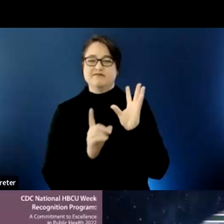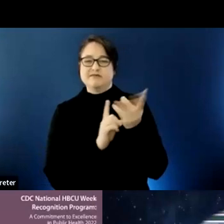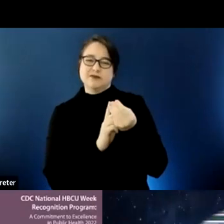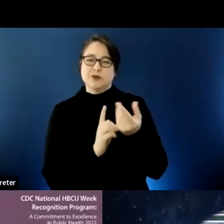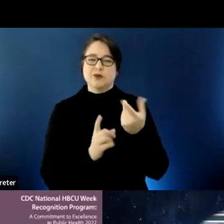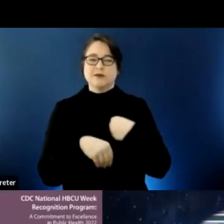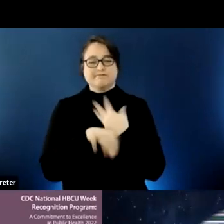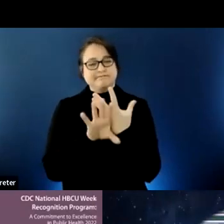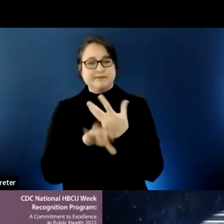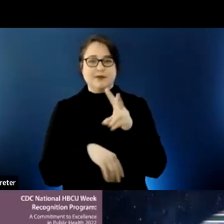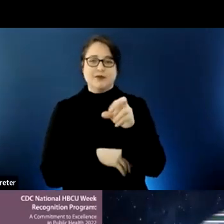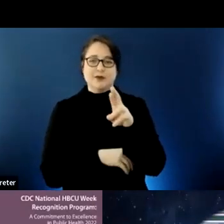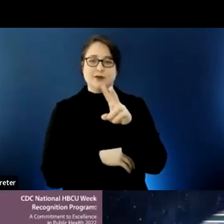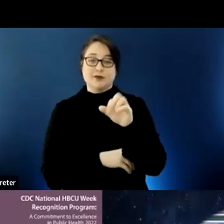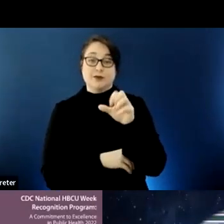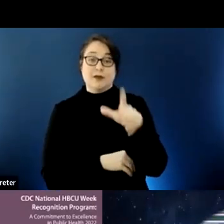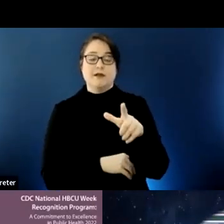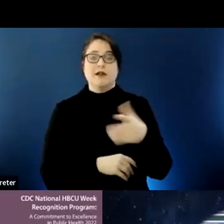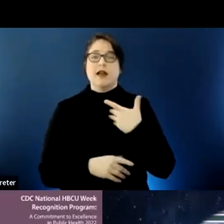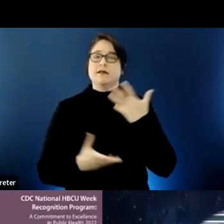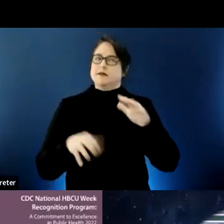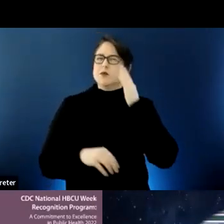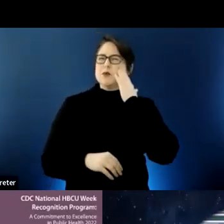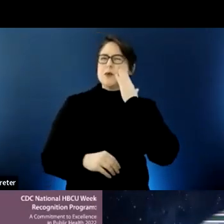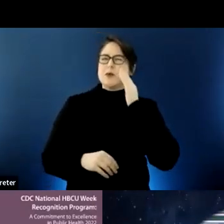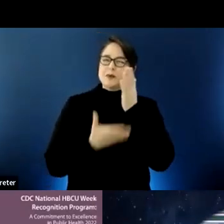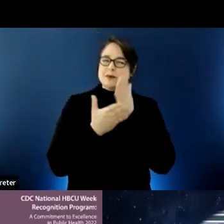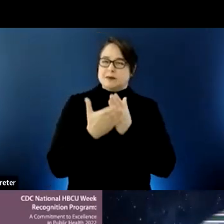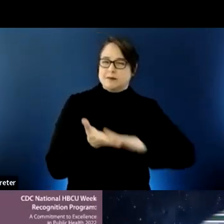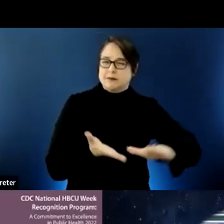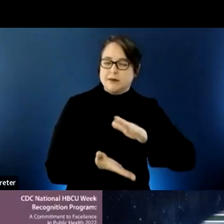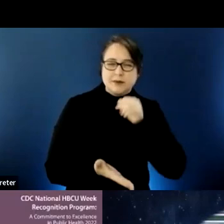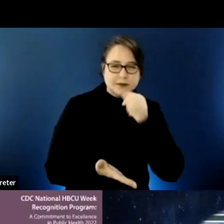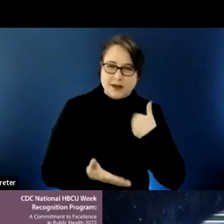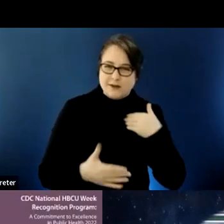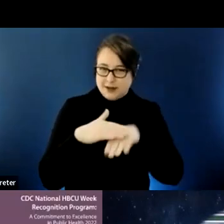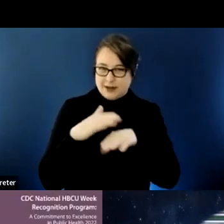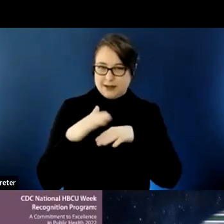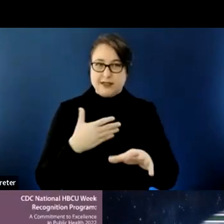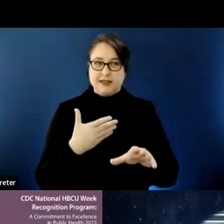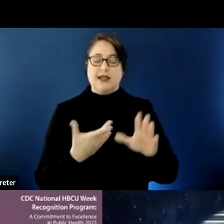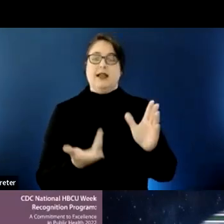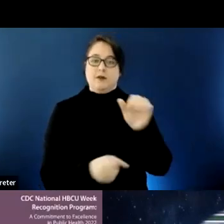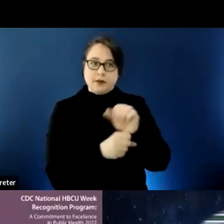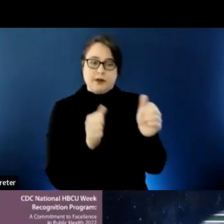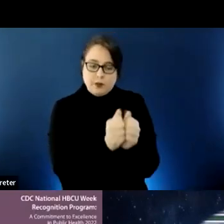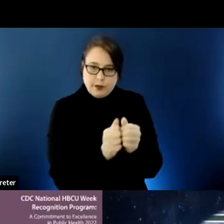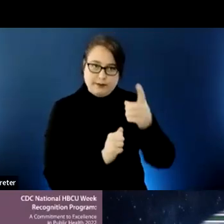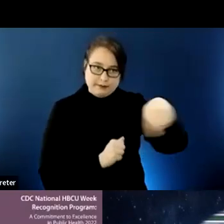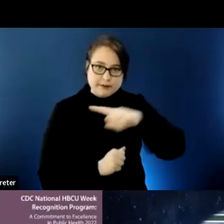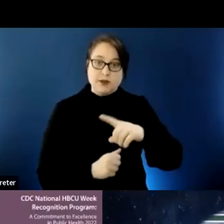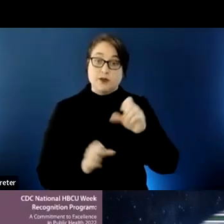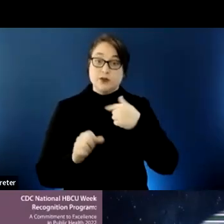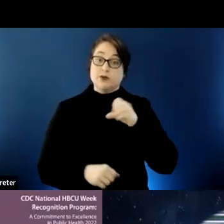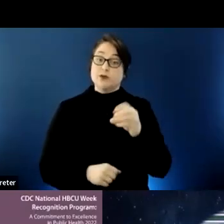not have access and finding ways to really work with those colleges so that we can provide access. I heard Kaylin